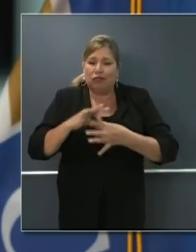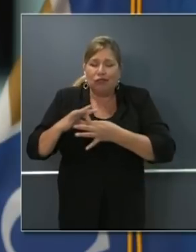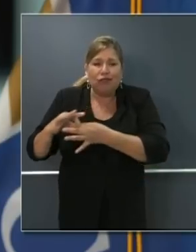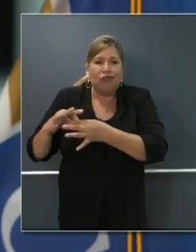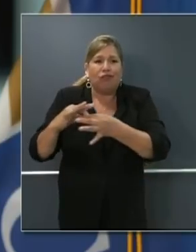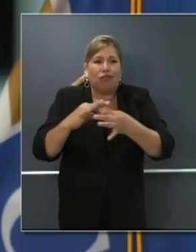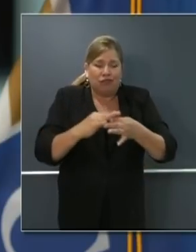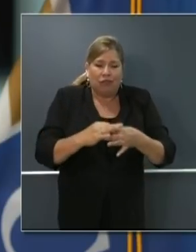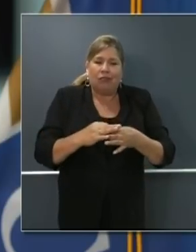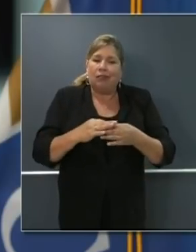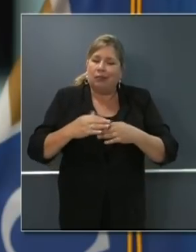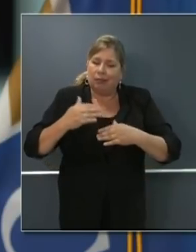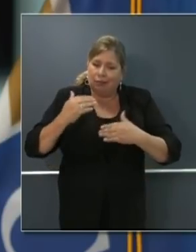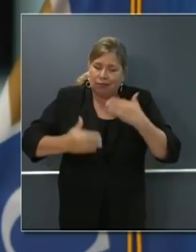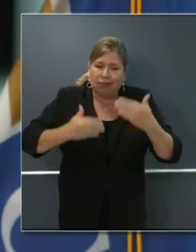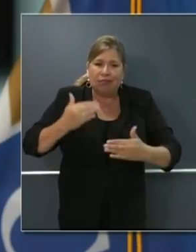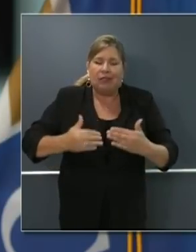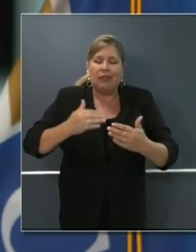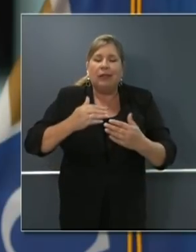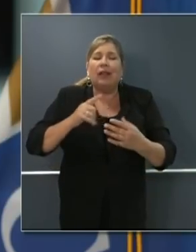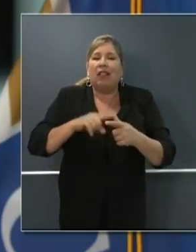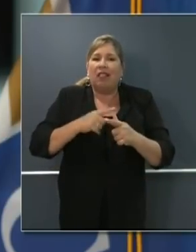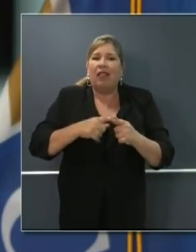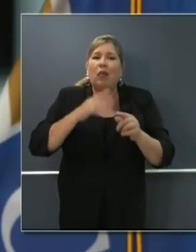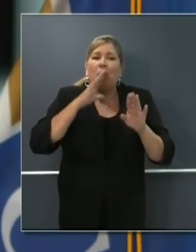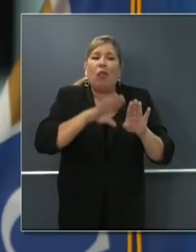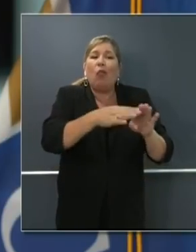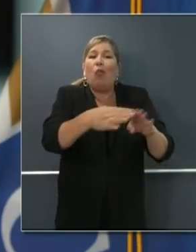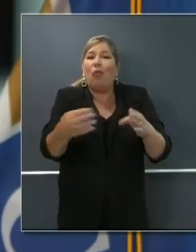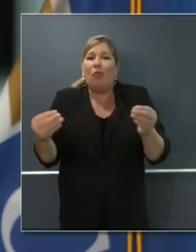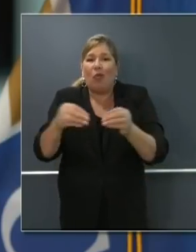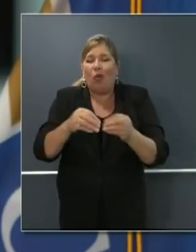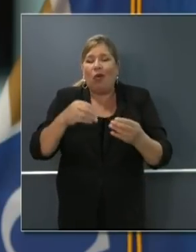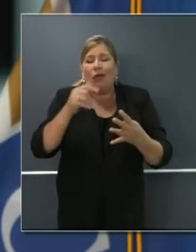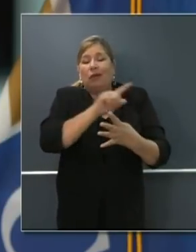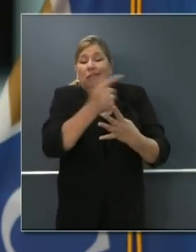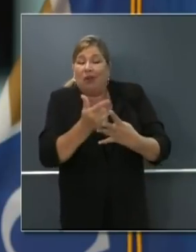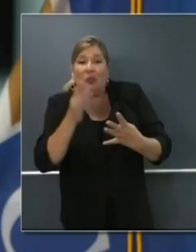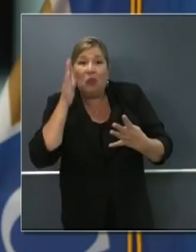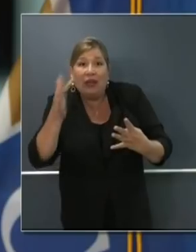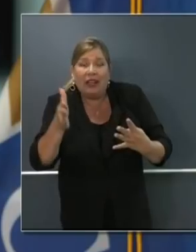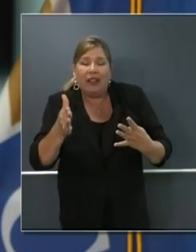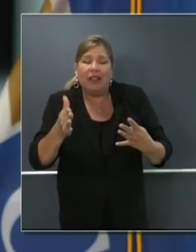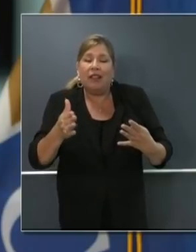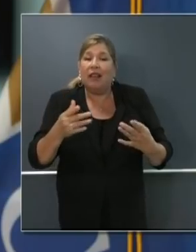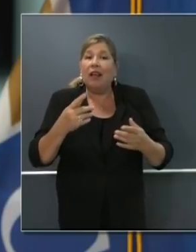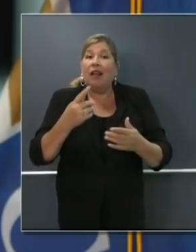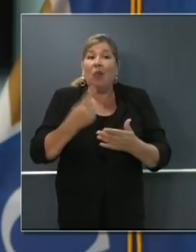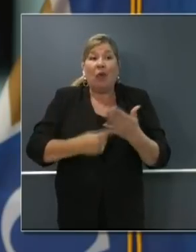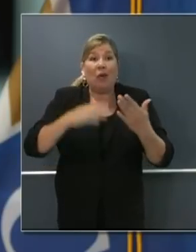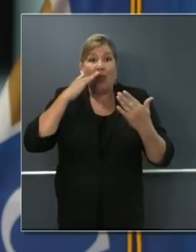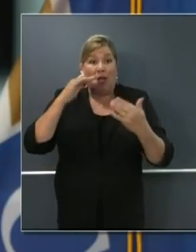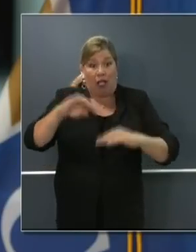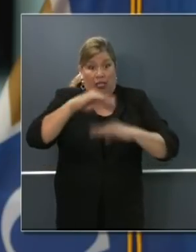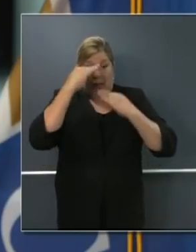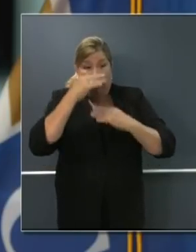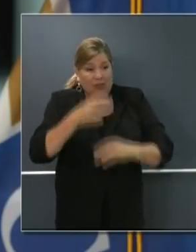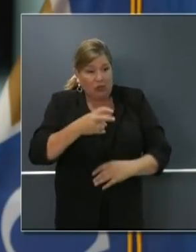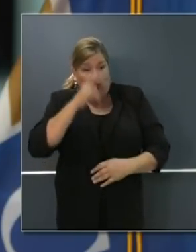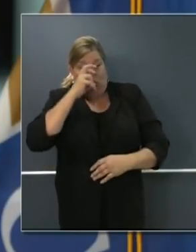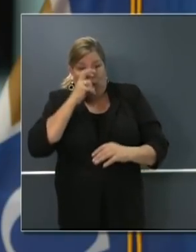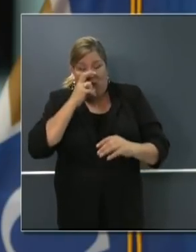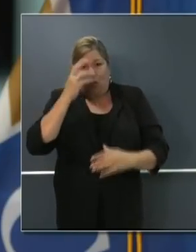can talk about that phase 2 in the next few weeks. Only thing that will set us back is behavior not